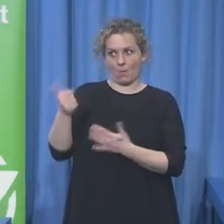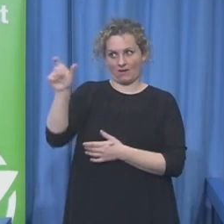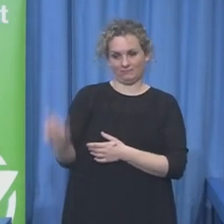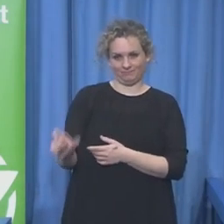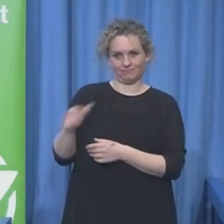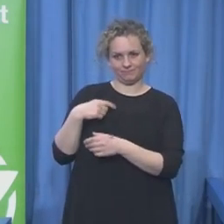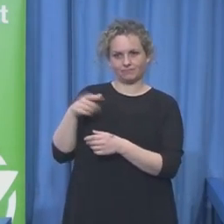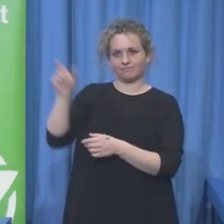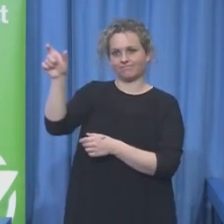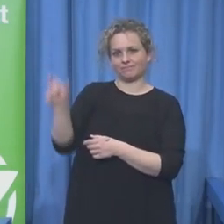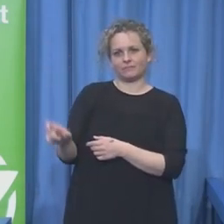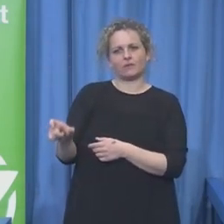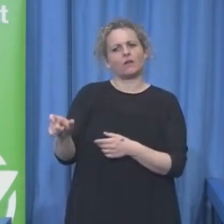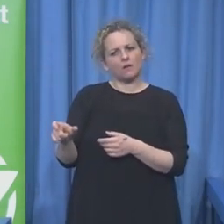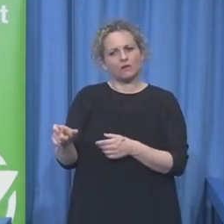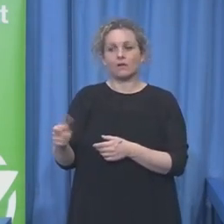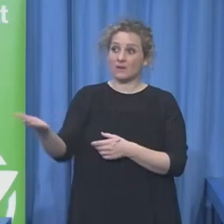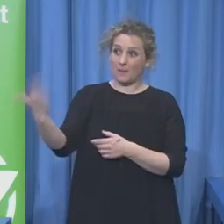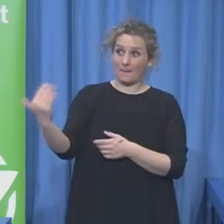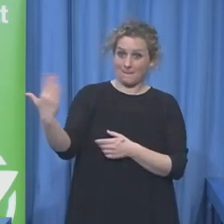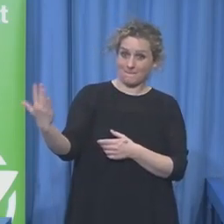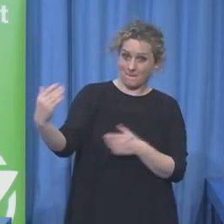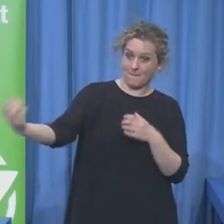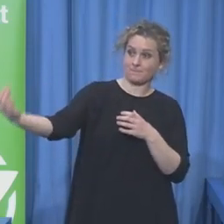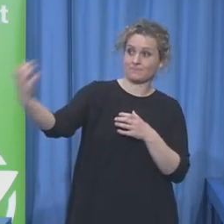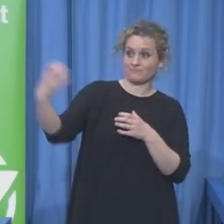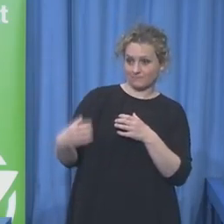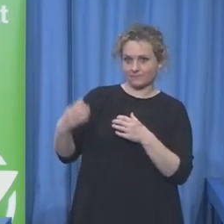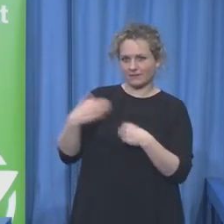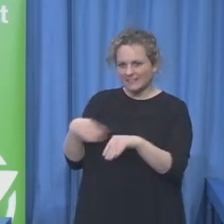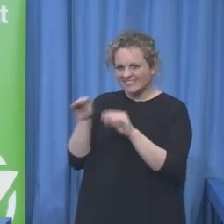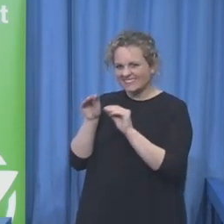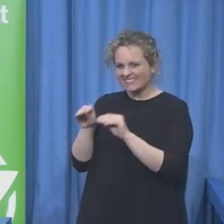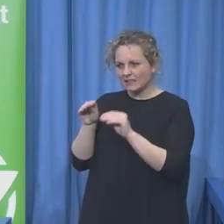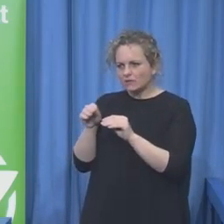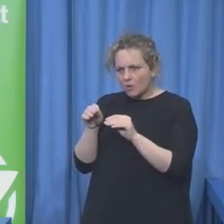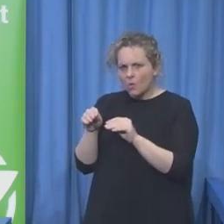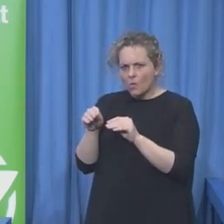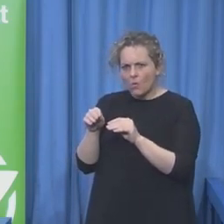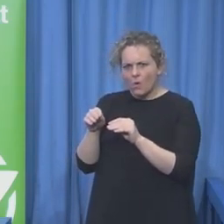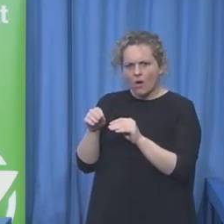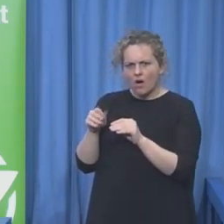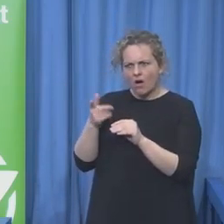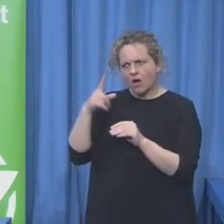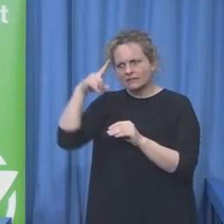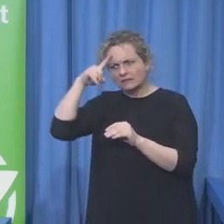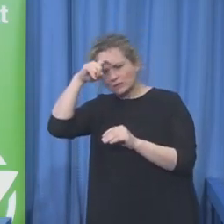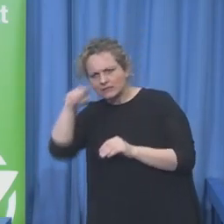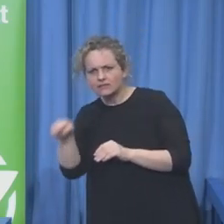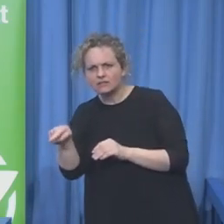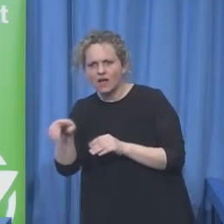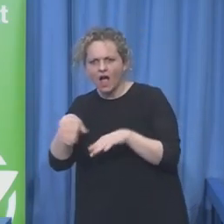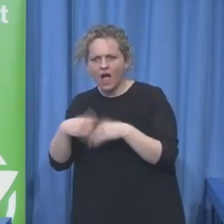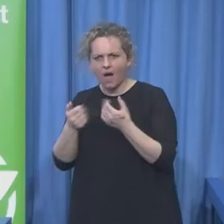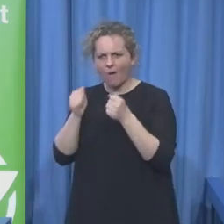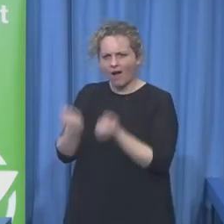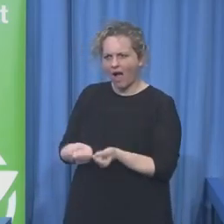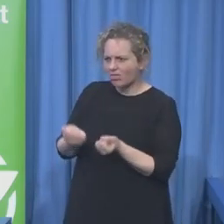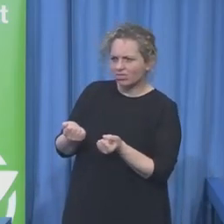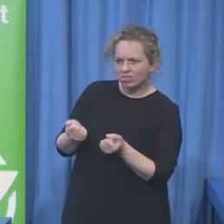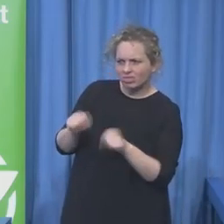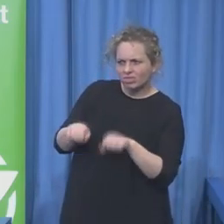soon realized it's not enough. And then we were forcing to think what to do to give a meaningful activities